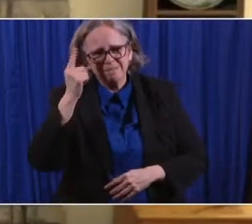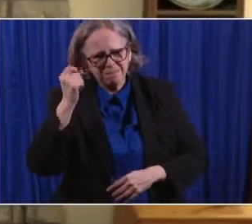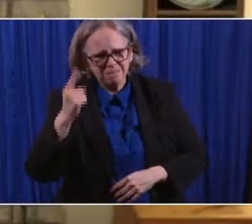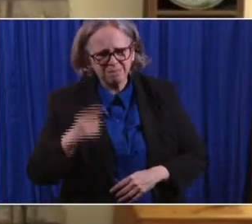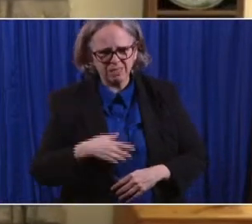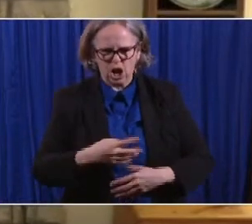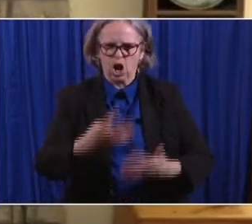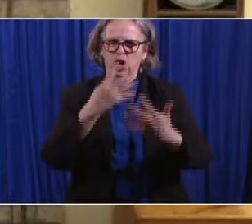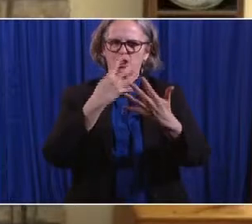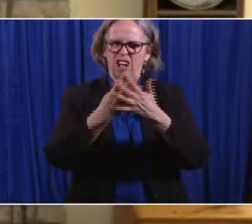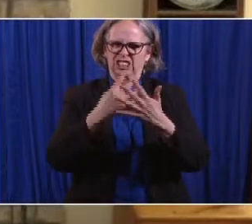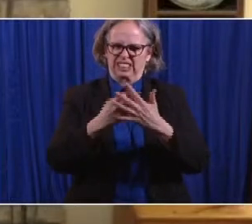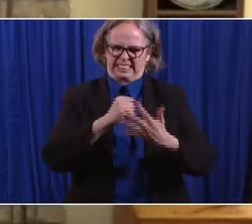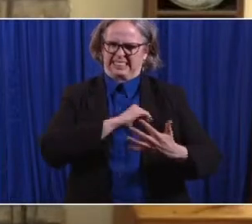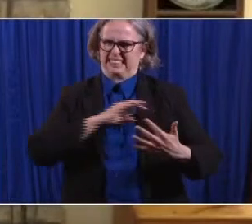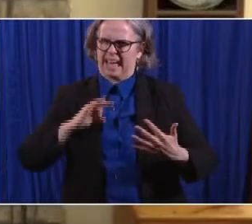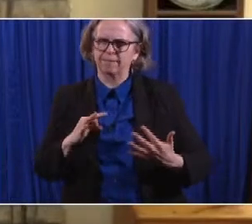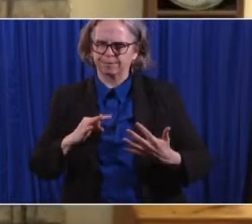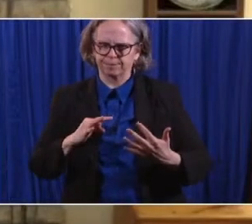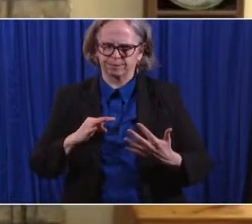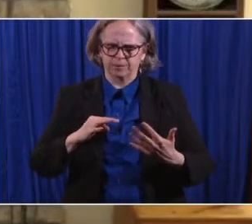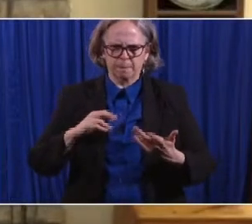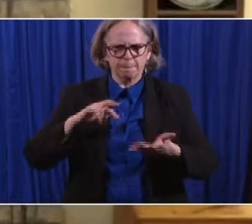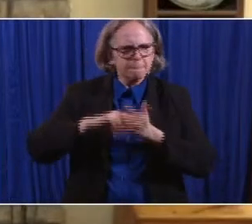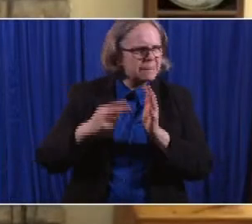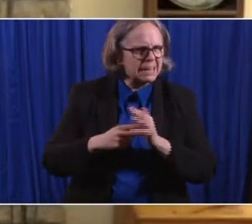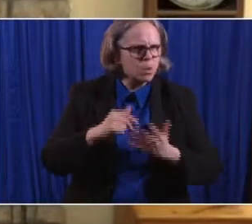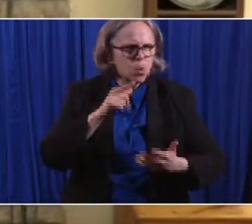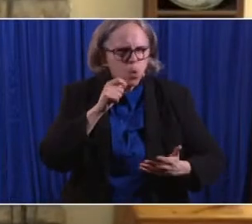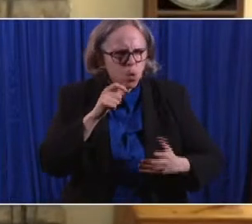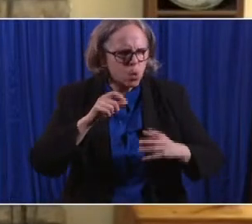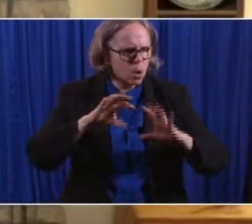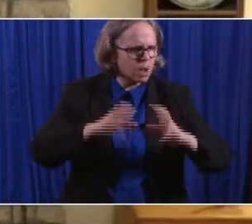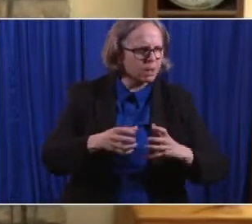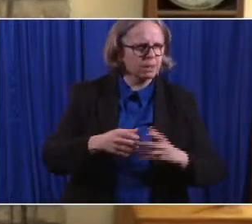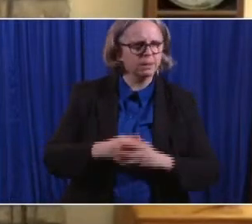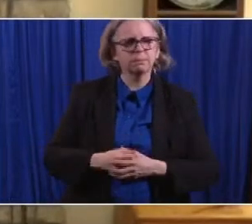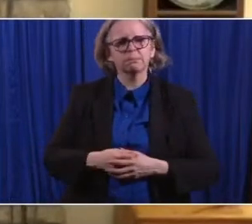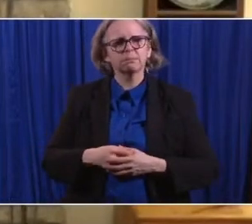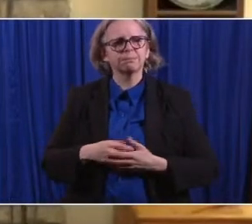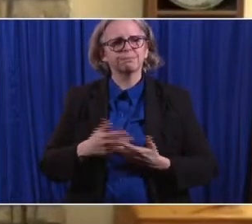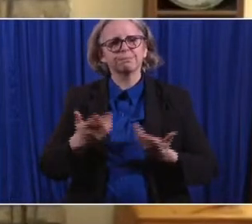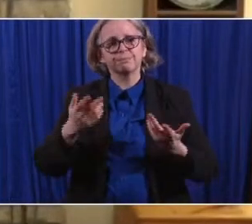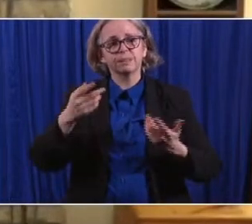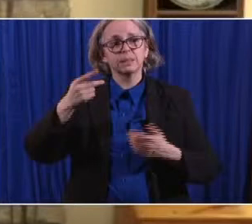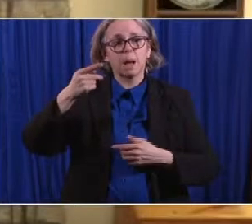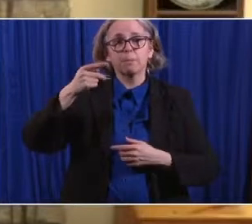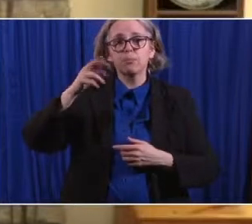staff. That means probation, parole staff who provide direct services to